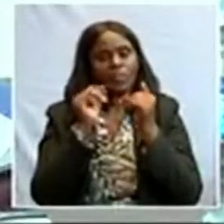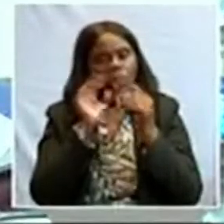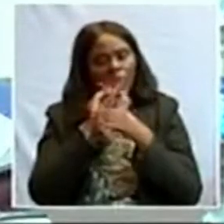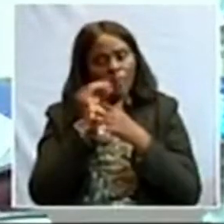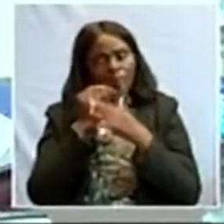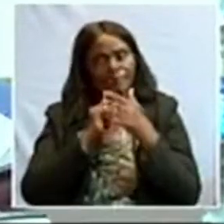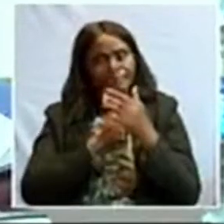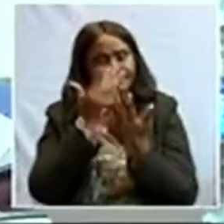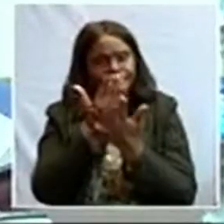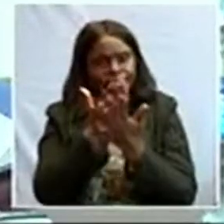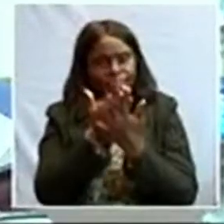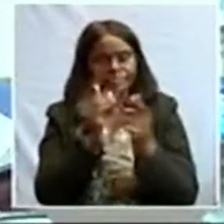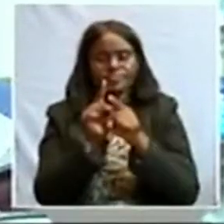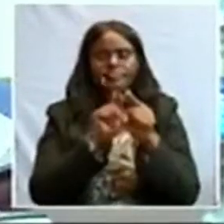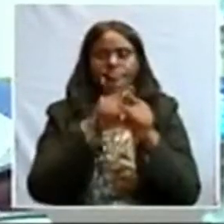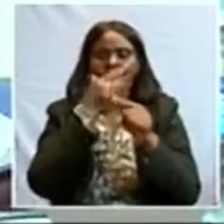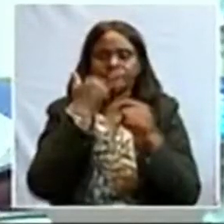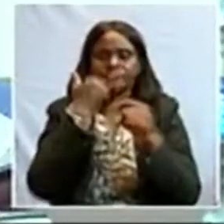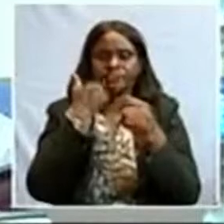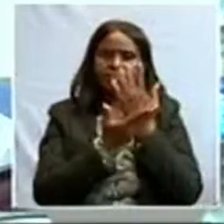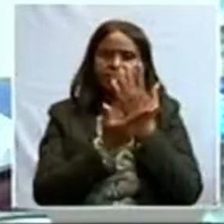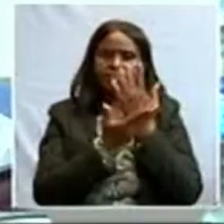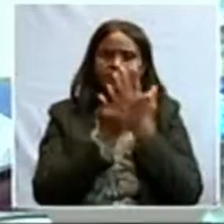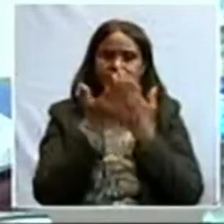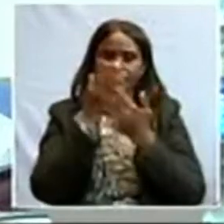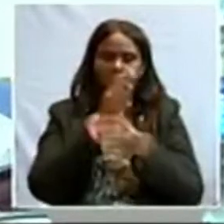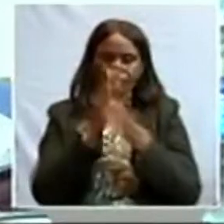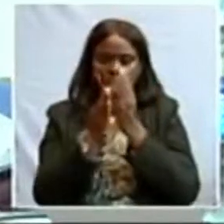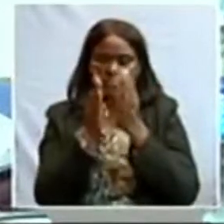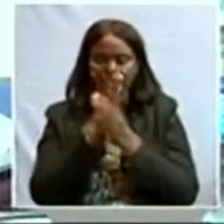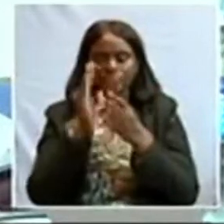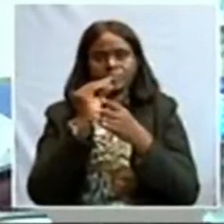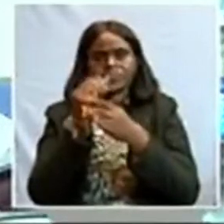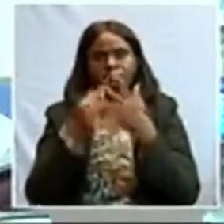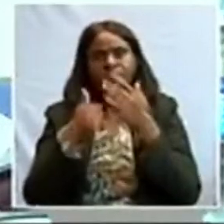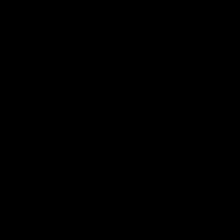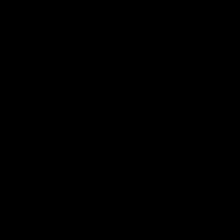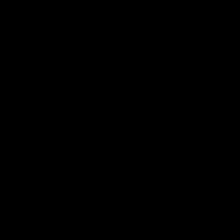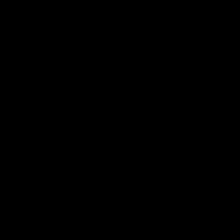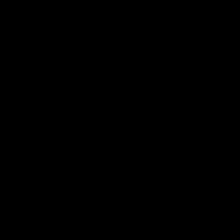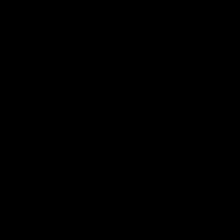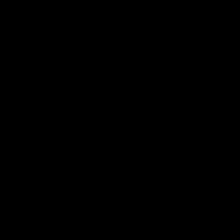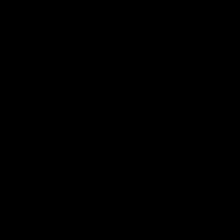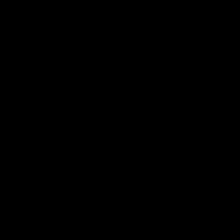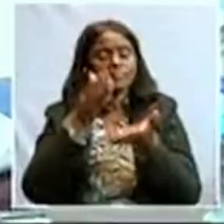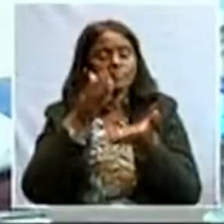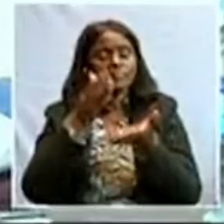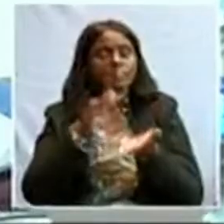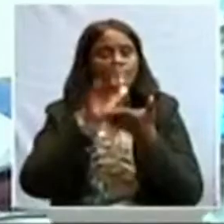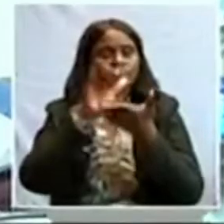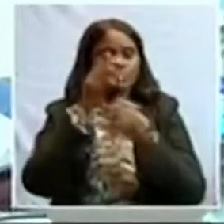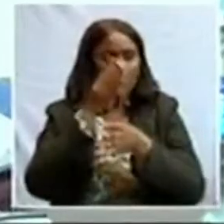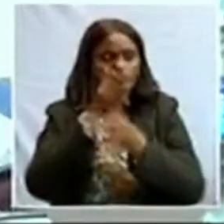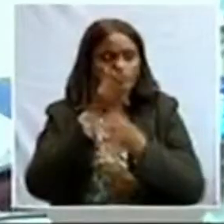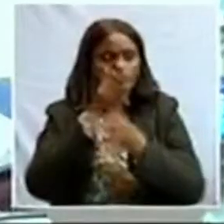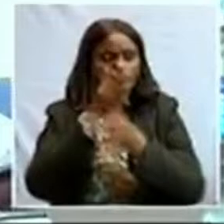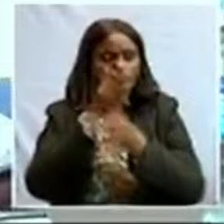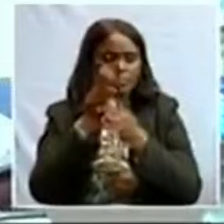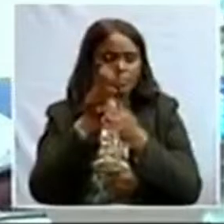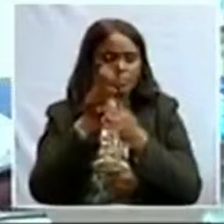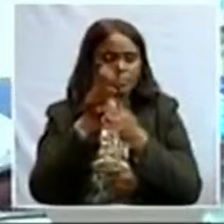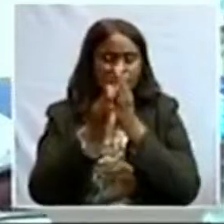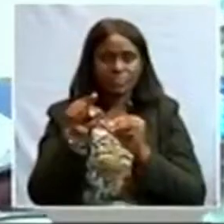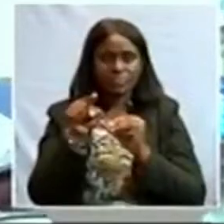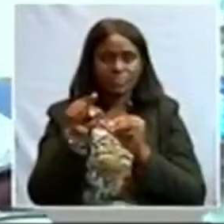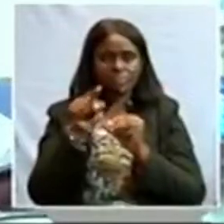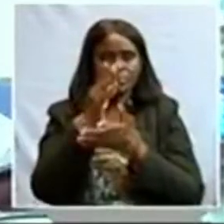recommendation that there be an improved infrastructure or sufficient funds be allocated for construction and renovation